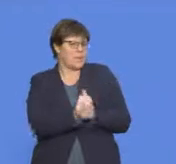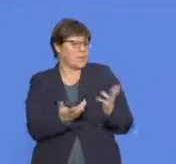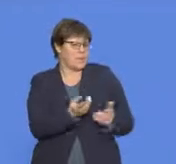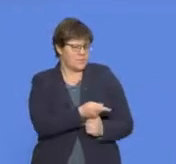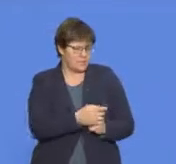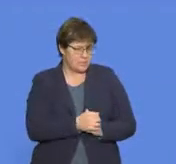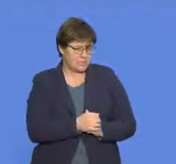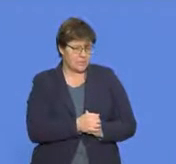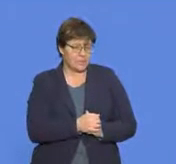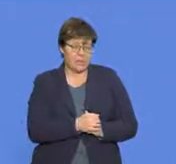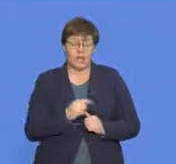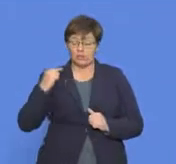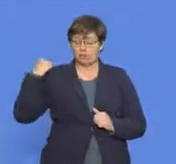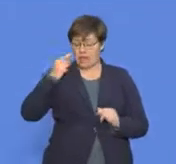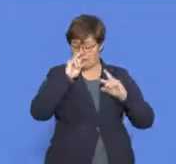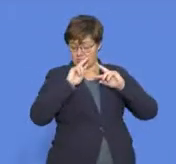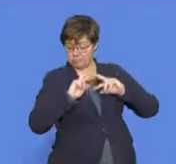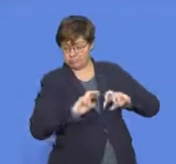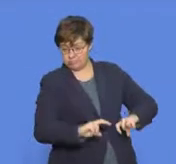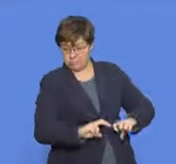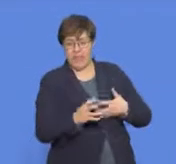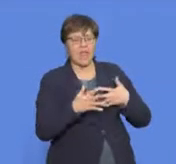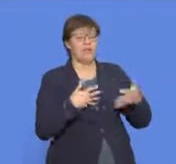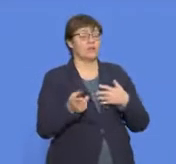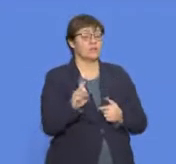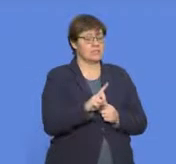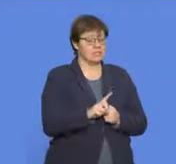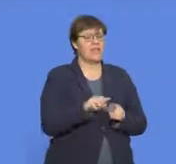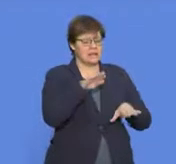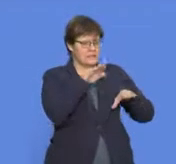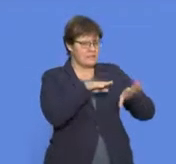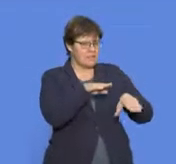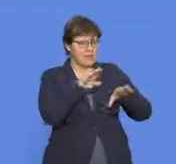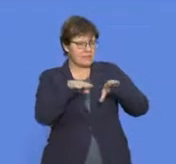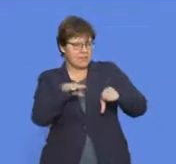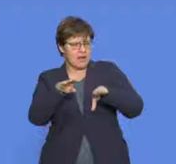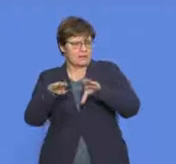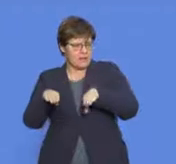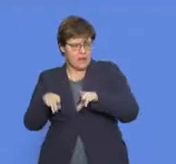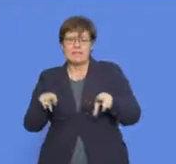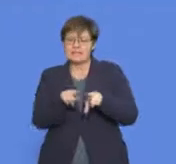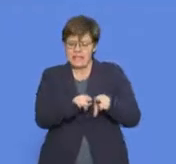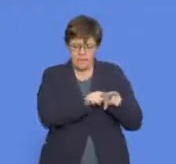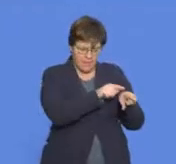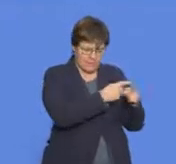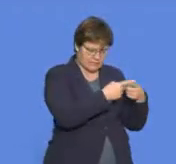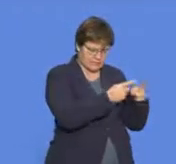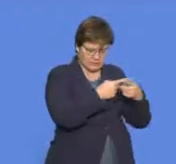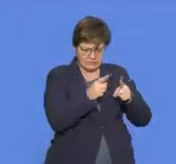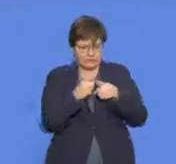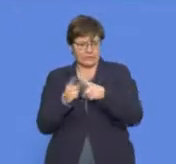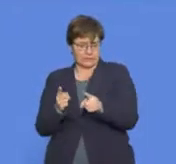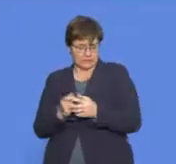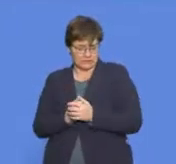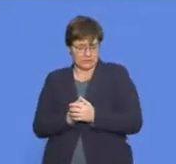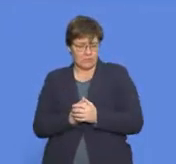from. All right, so the study of genetics deals with similarities and